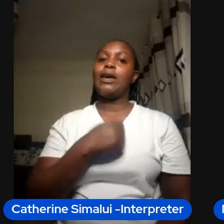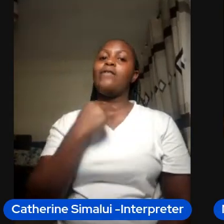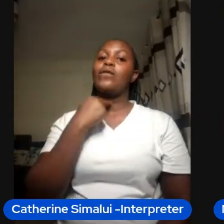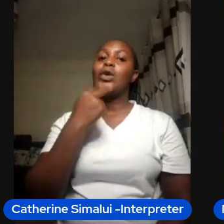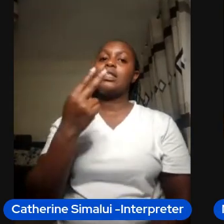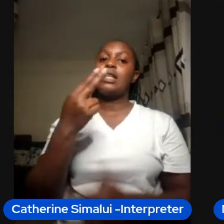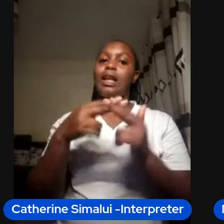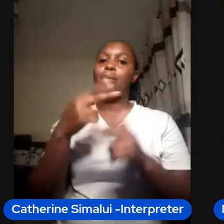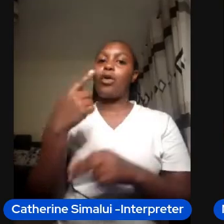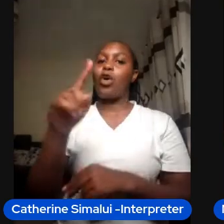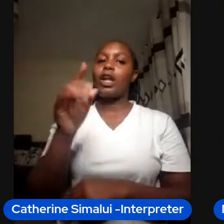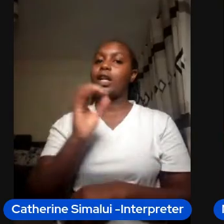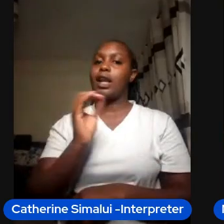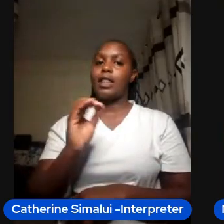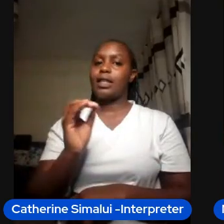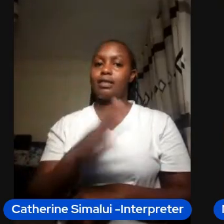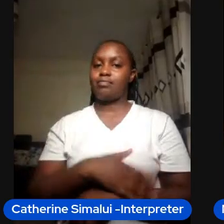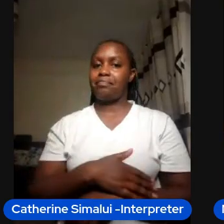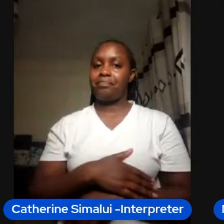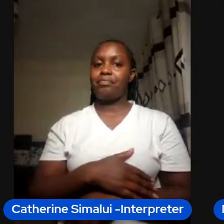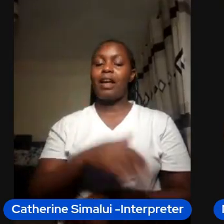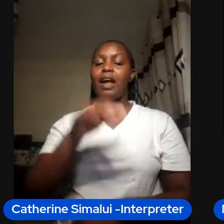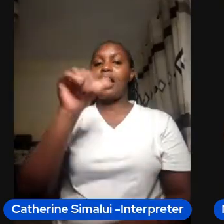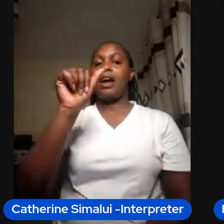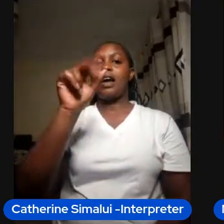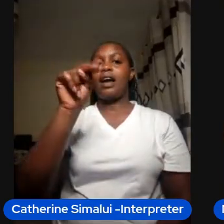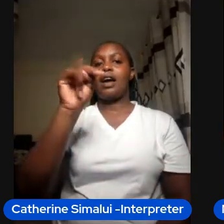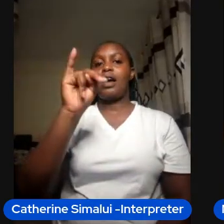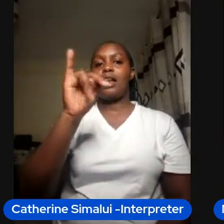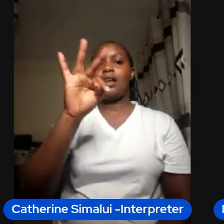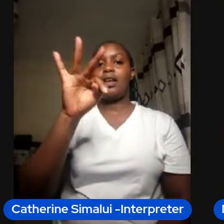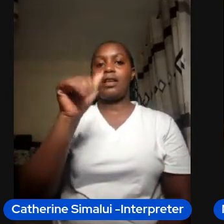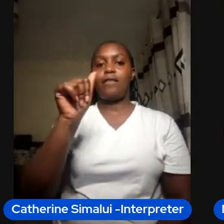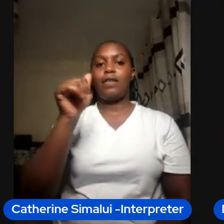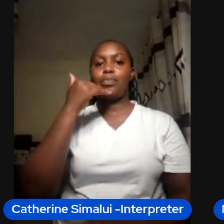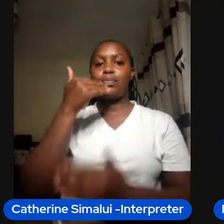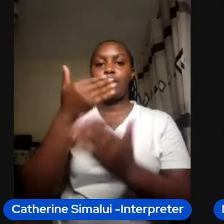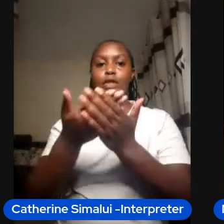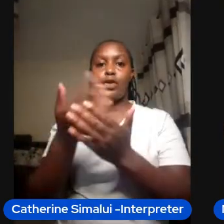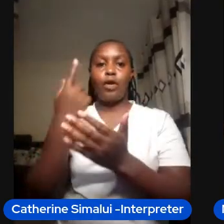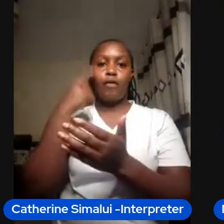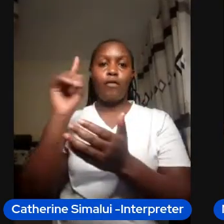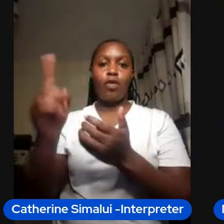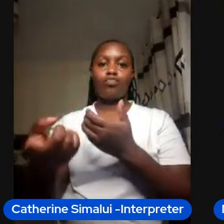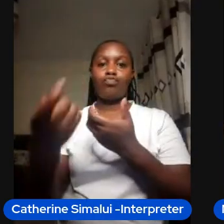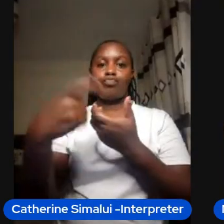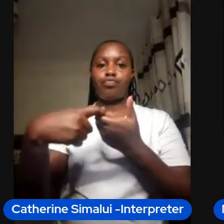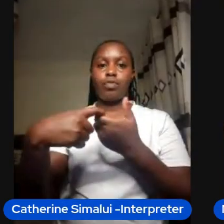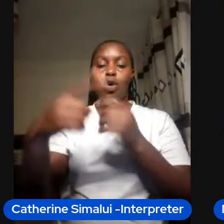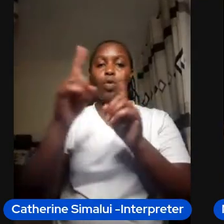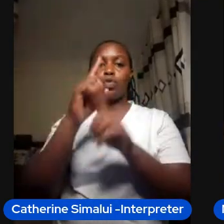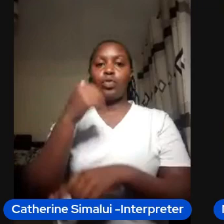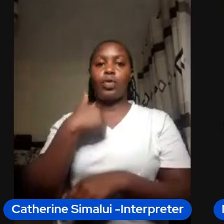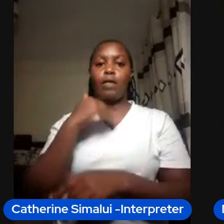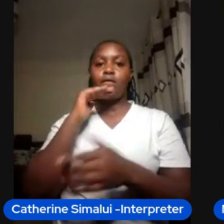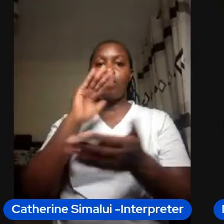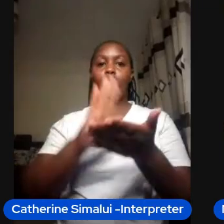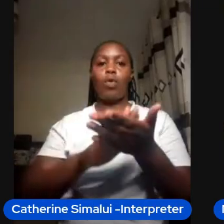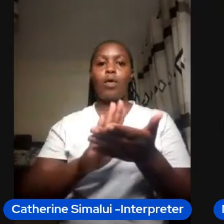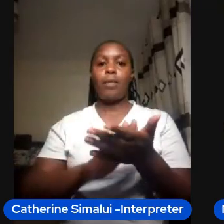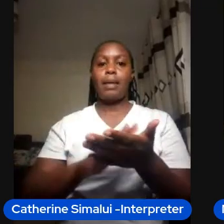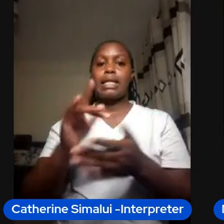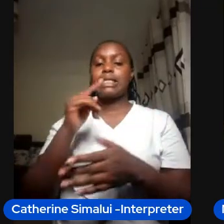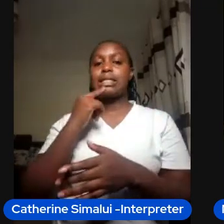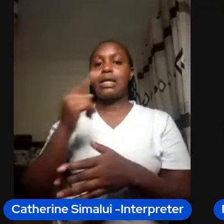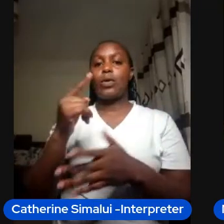Anita Mukeshimana. Thank you so much for tuning in. And we have one comment here that is